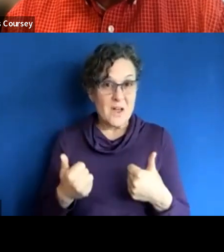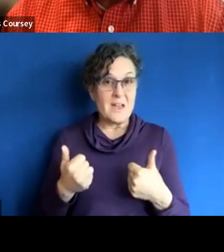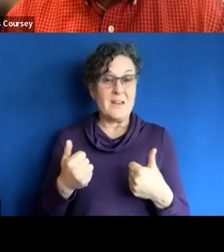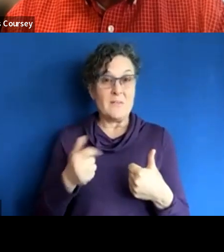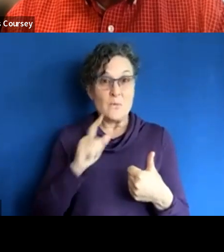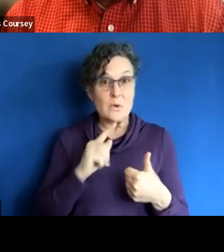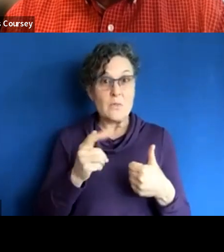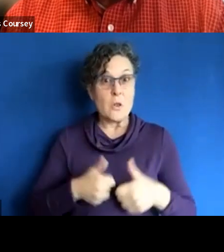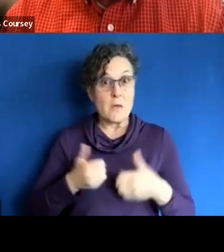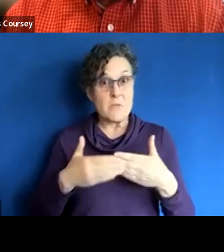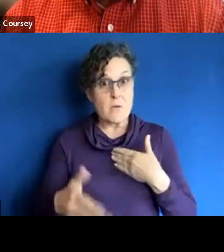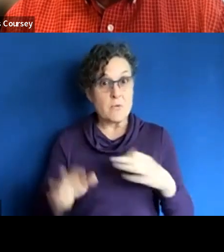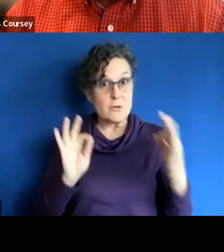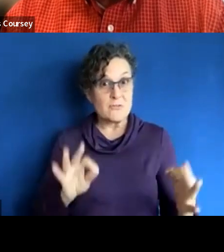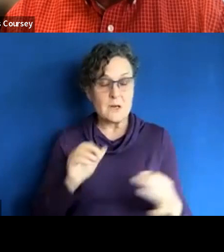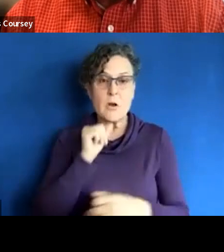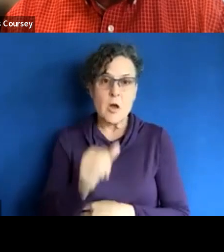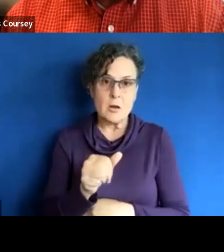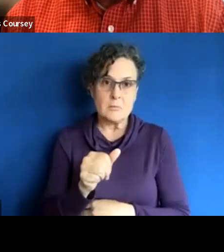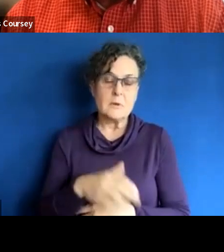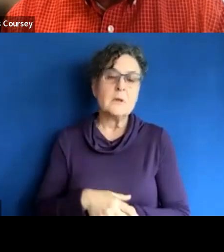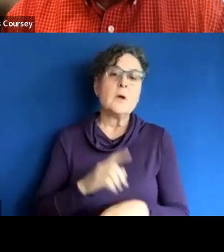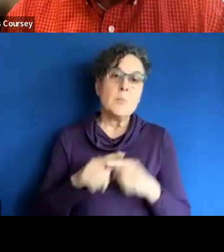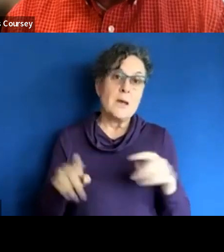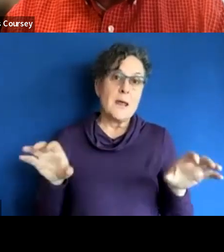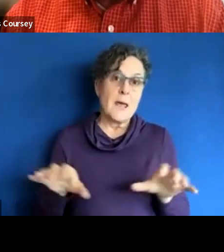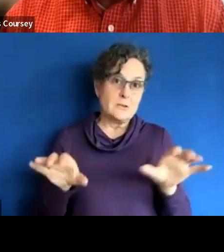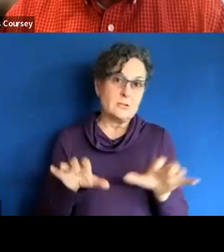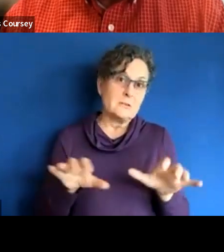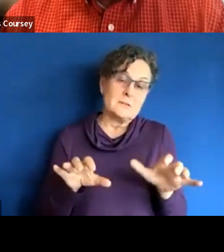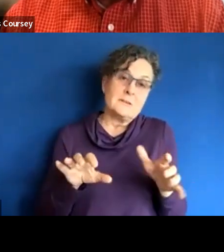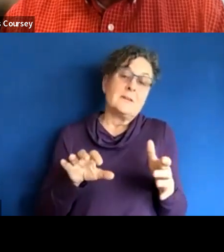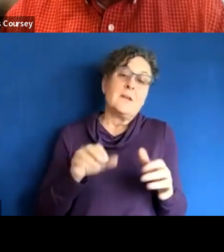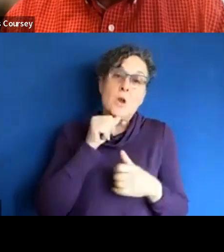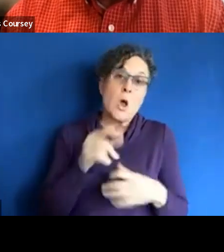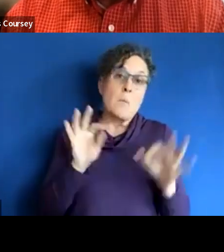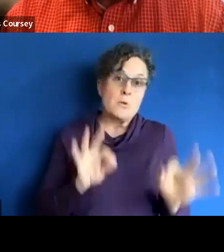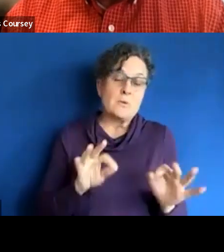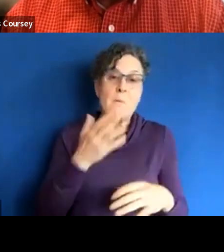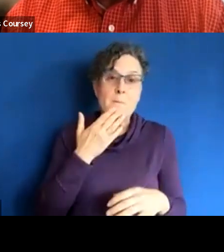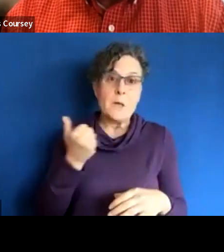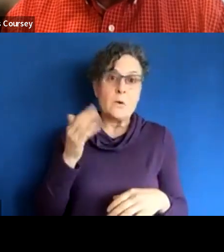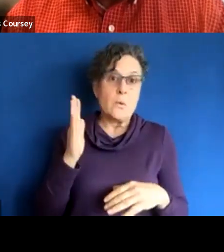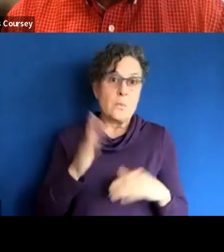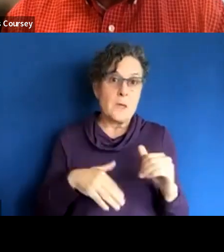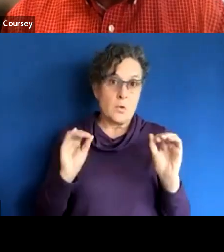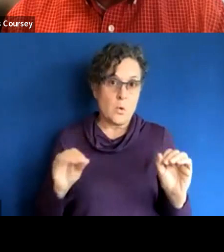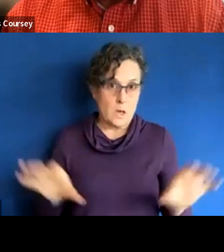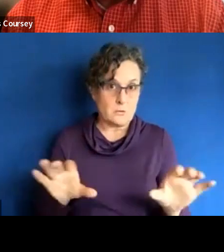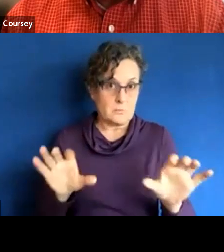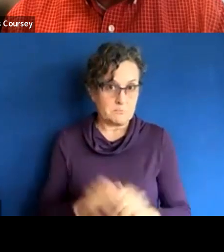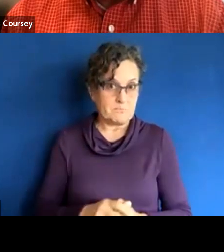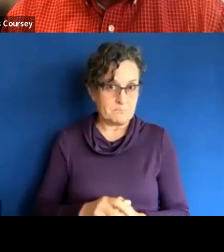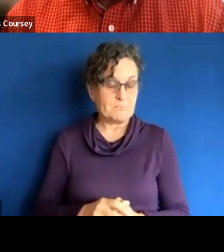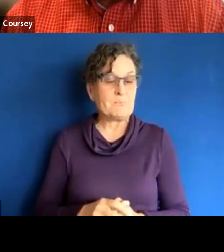The reason we're here is because of perfect inaction for many, many years. And we are taking imperfect, relentless steps each and every